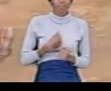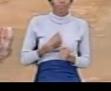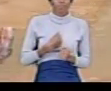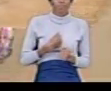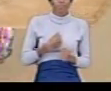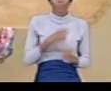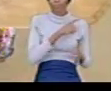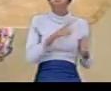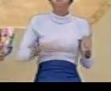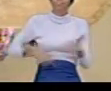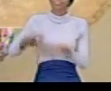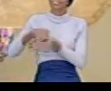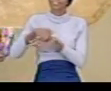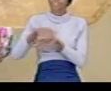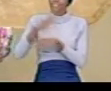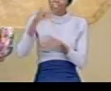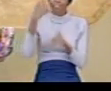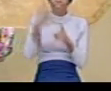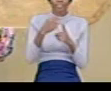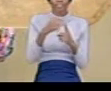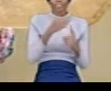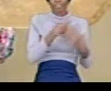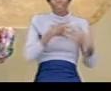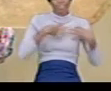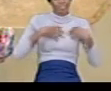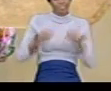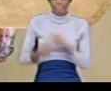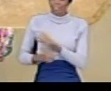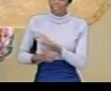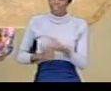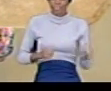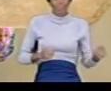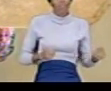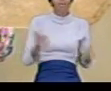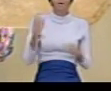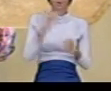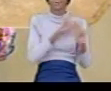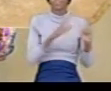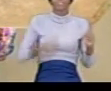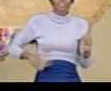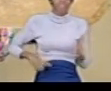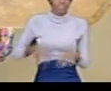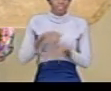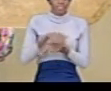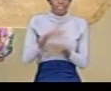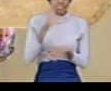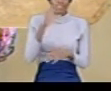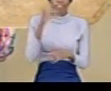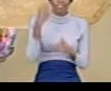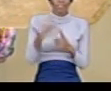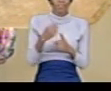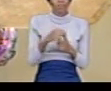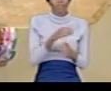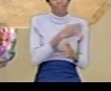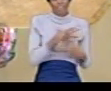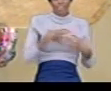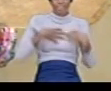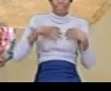sent his word and he healed you. Oh Lord, send your word